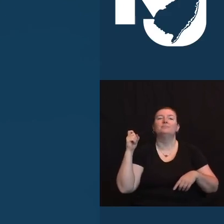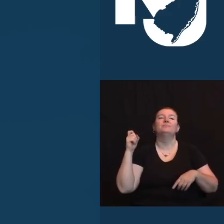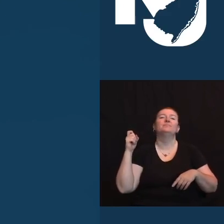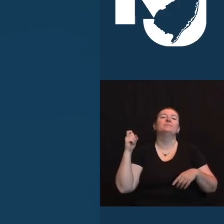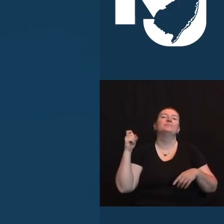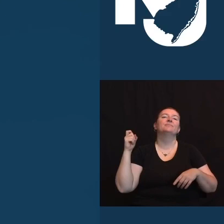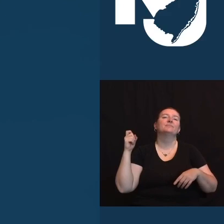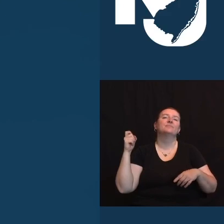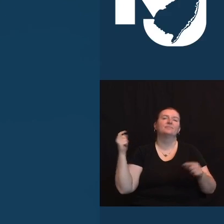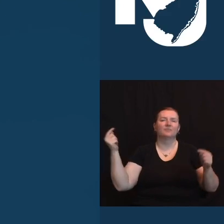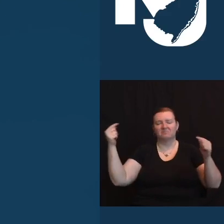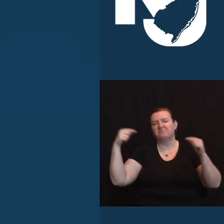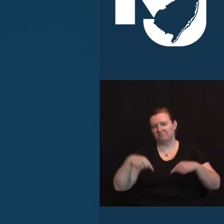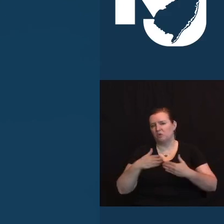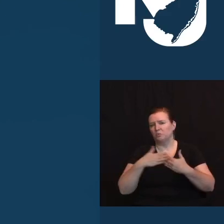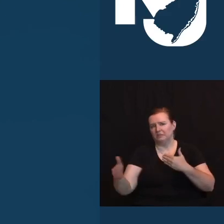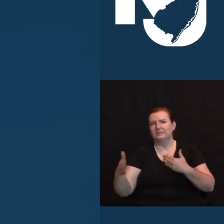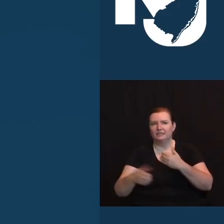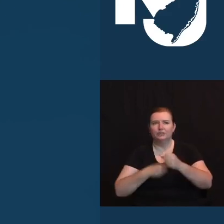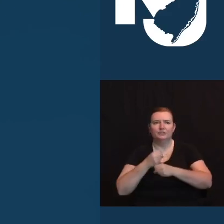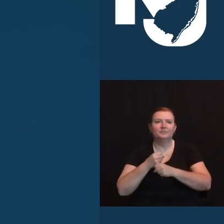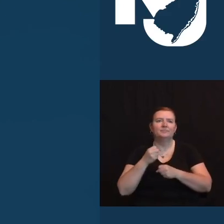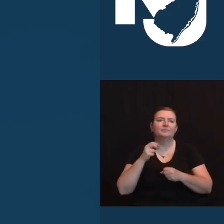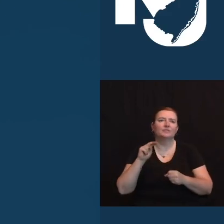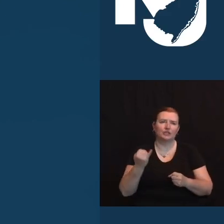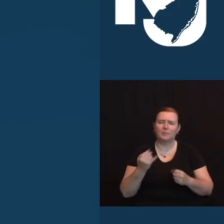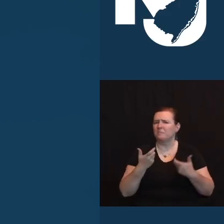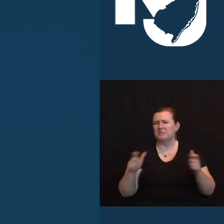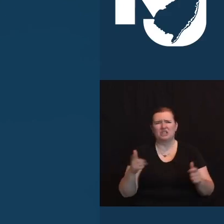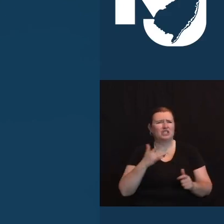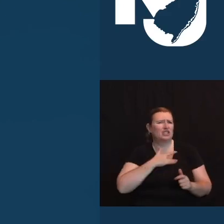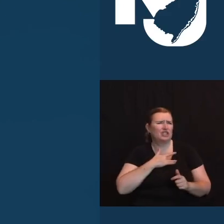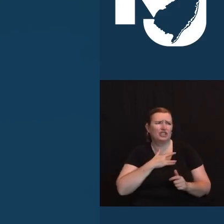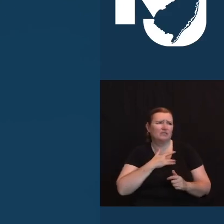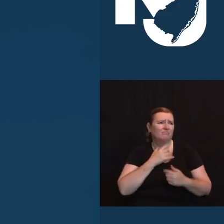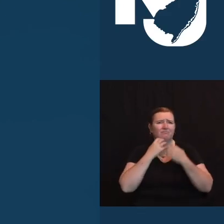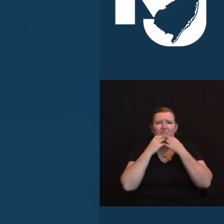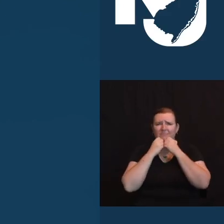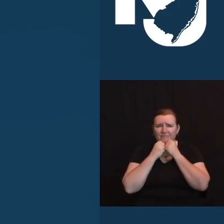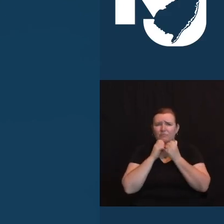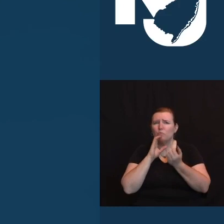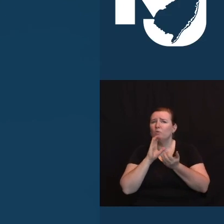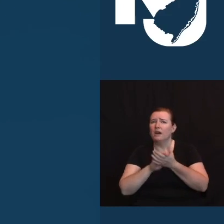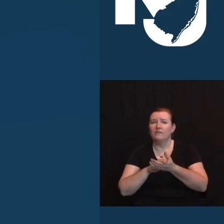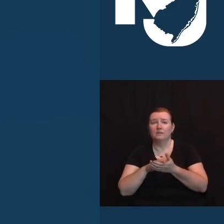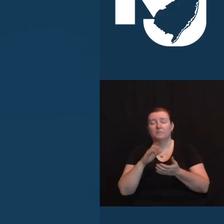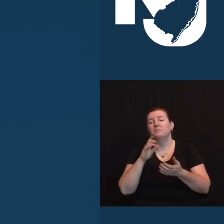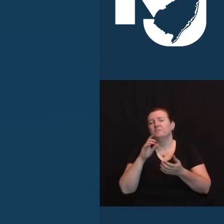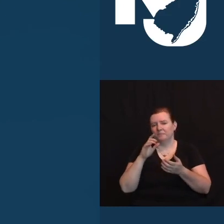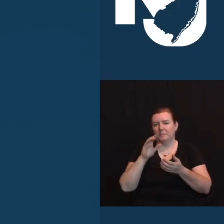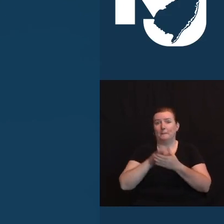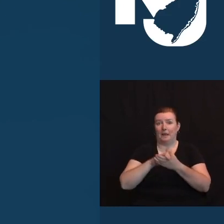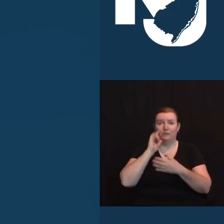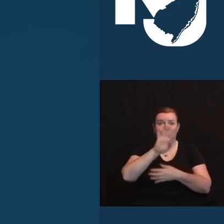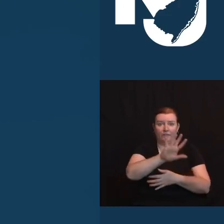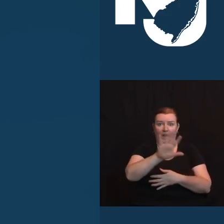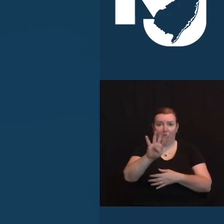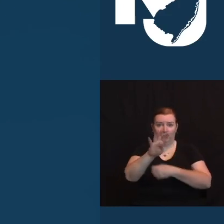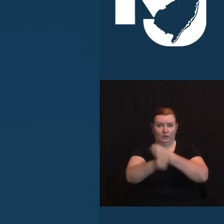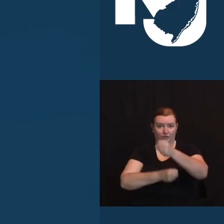adventures. Joe had a big heart, which he shared with his beloved Carol. They were married for 54 years, and with their